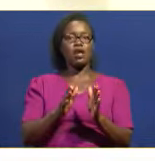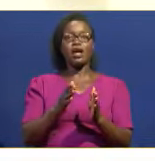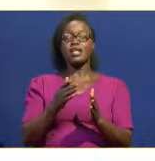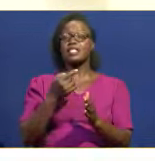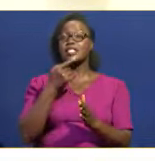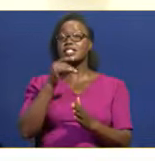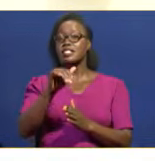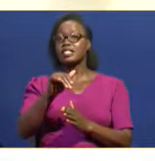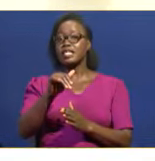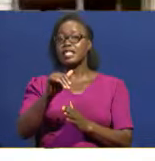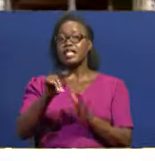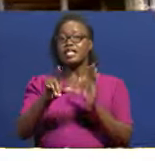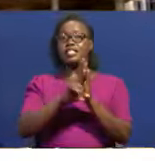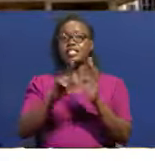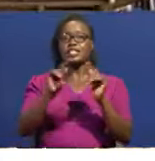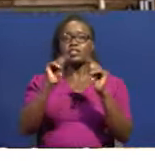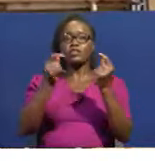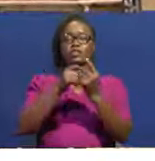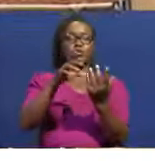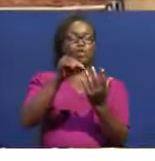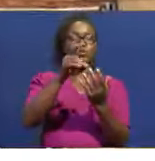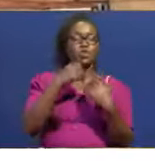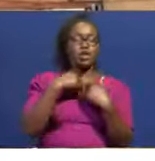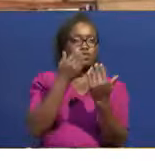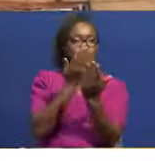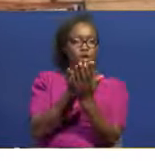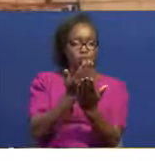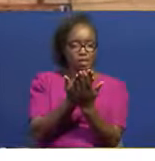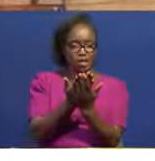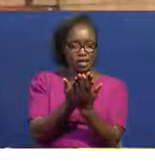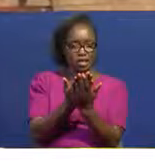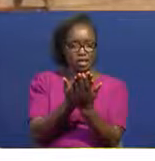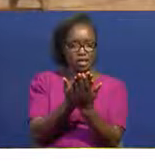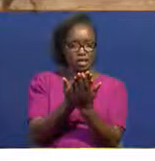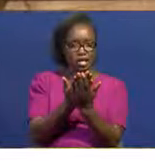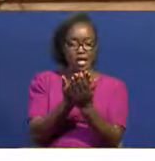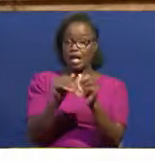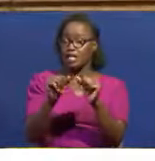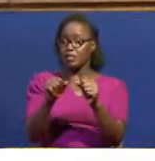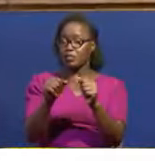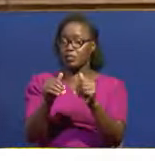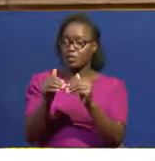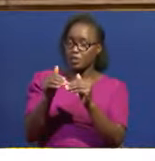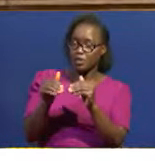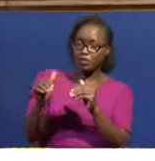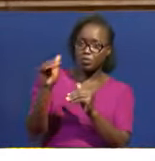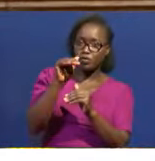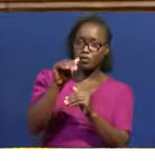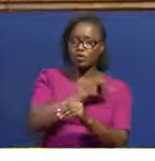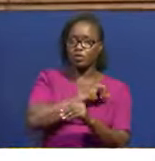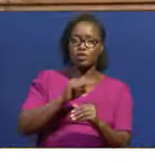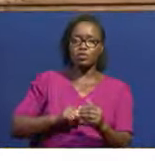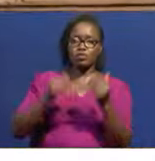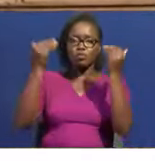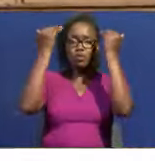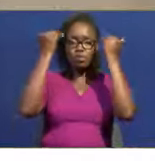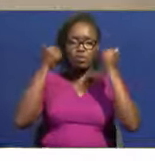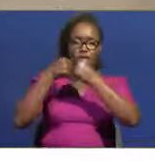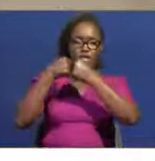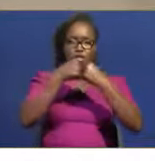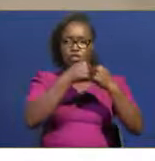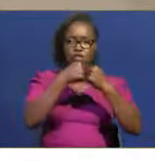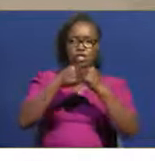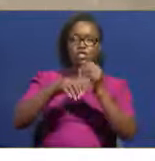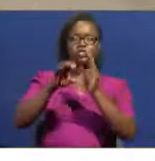that Gachagua's legal team has the option to appeal the matter and potentially escalate it to the Supreme Court to challenge